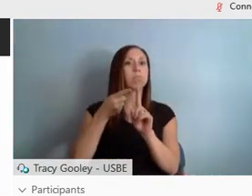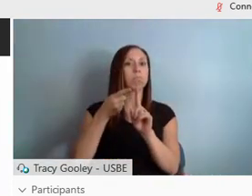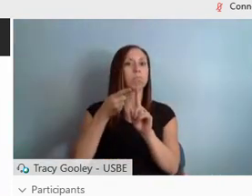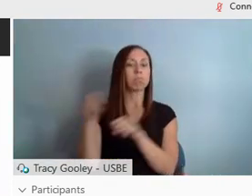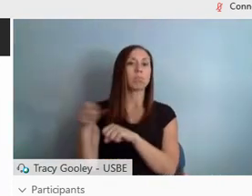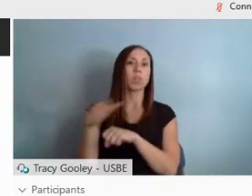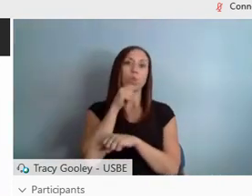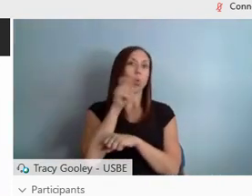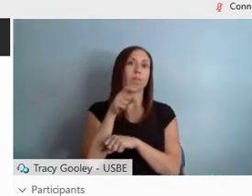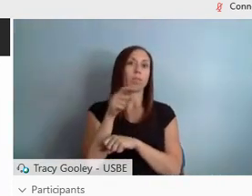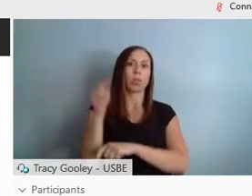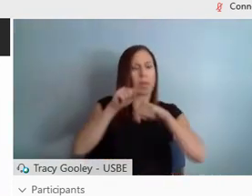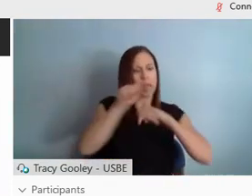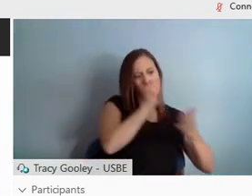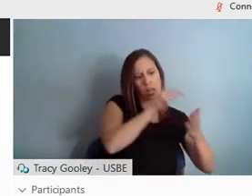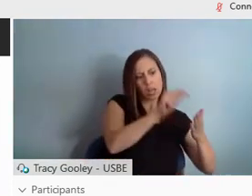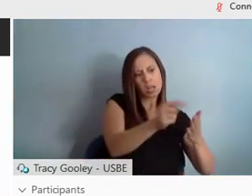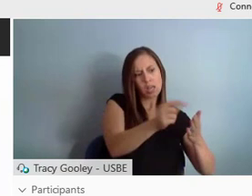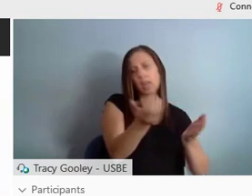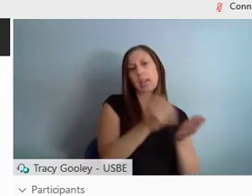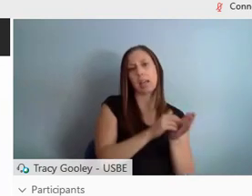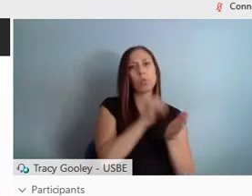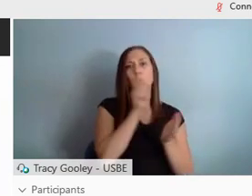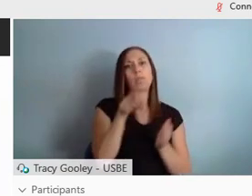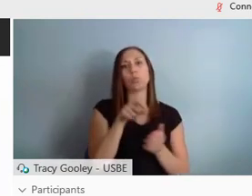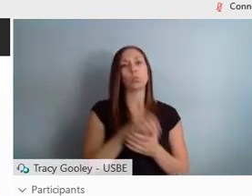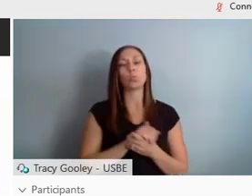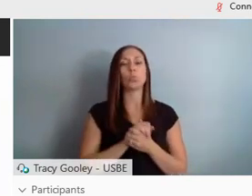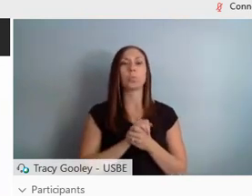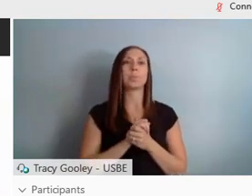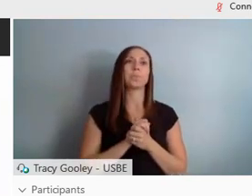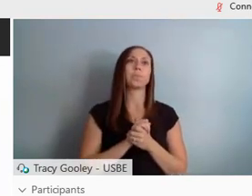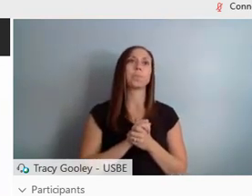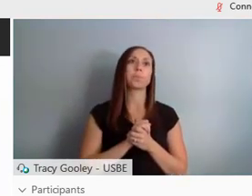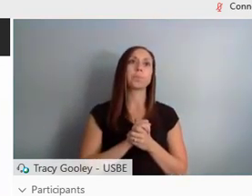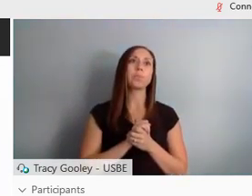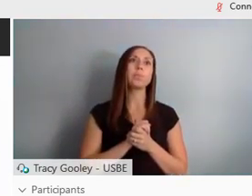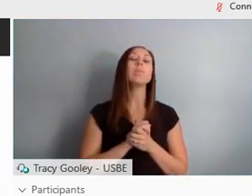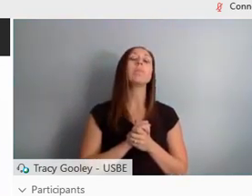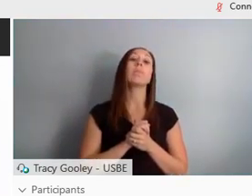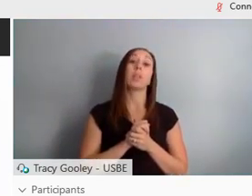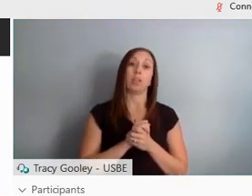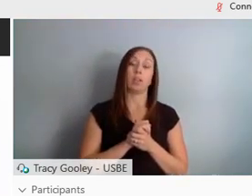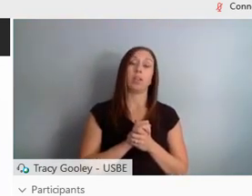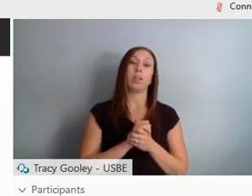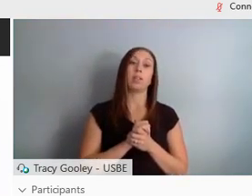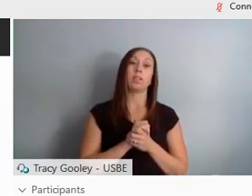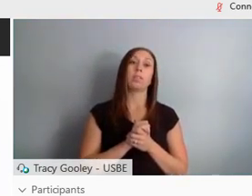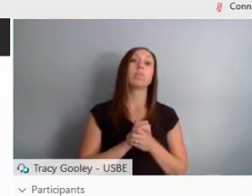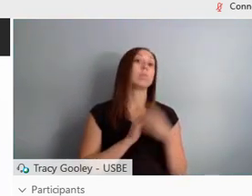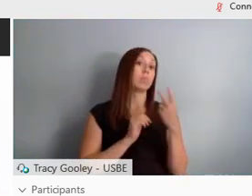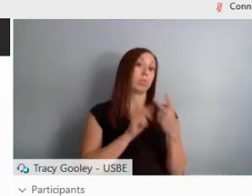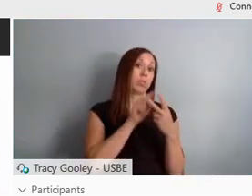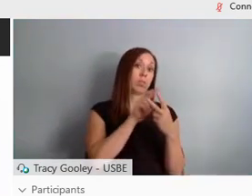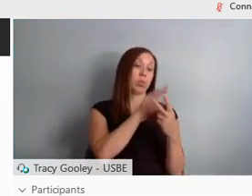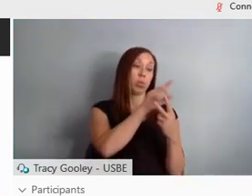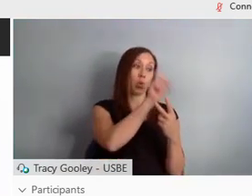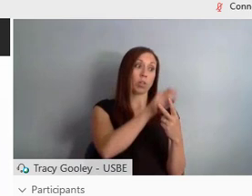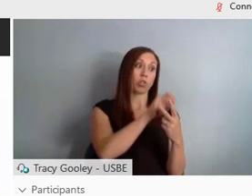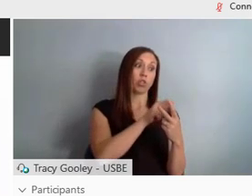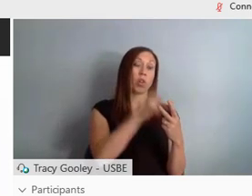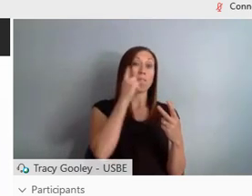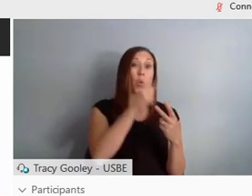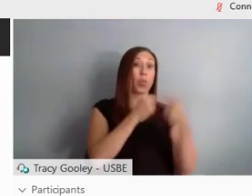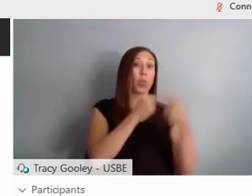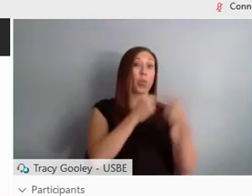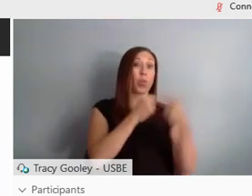without recounting the objects. And then you would go through, once you do ask those 2 questions with the